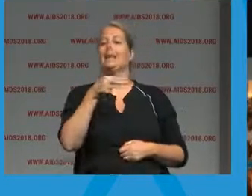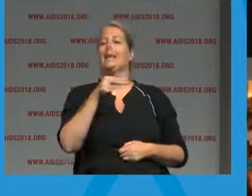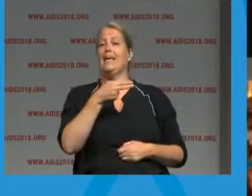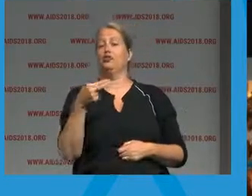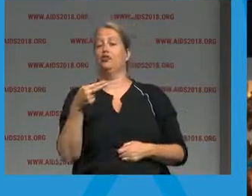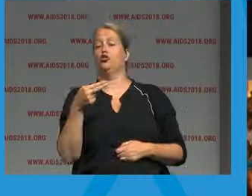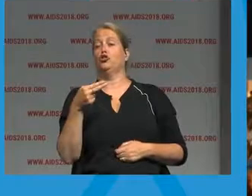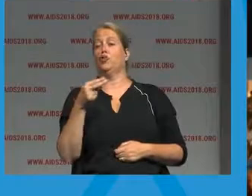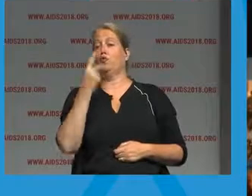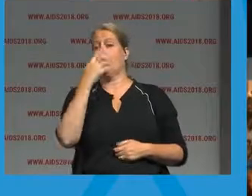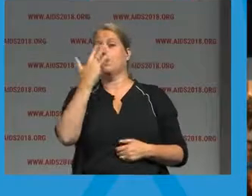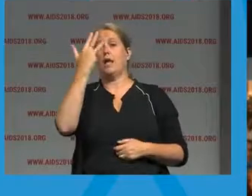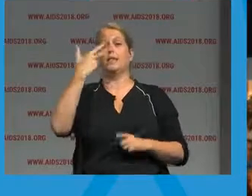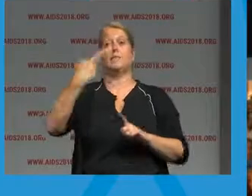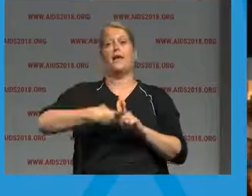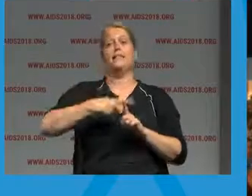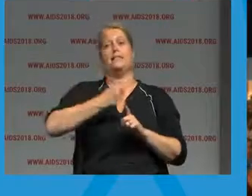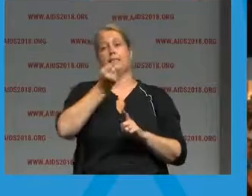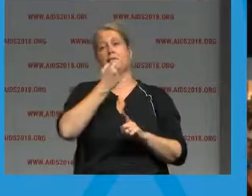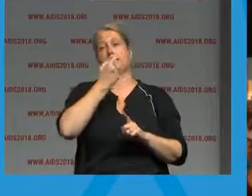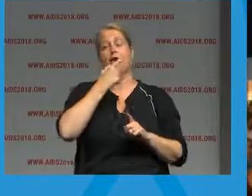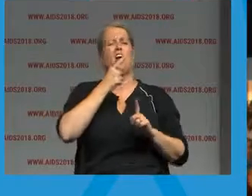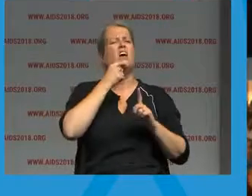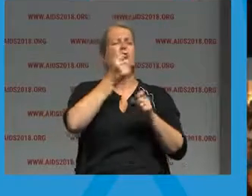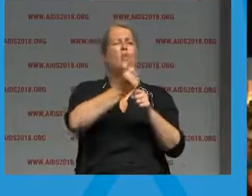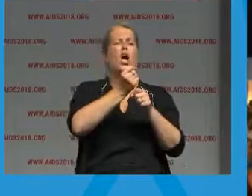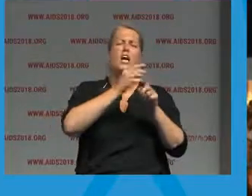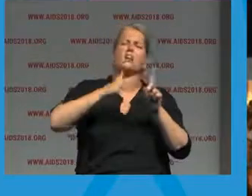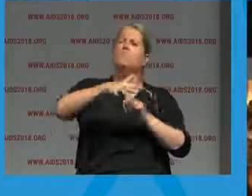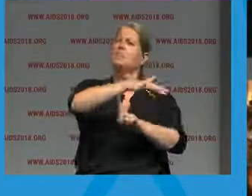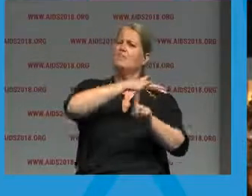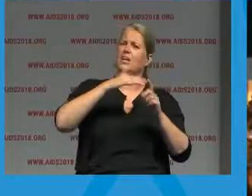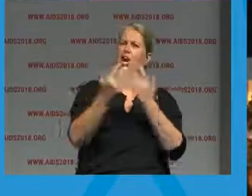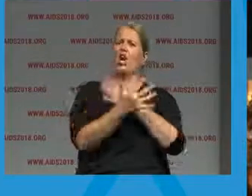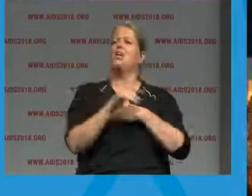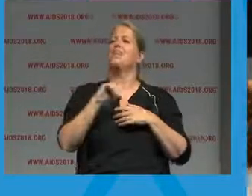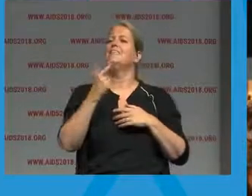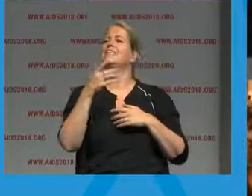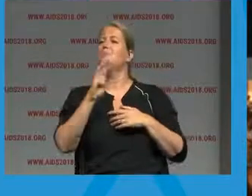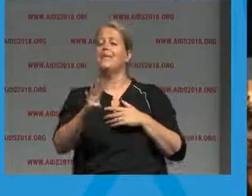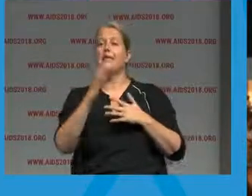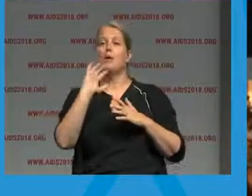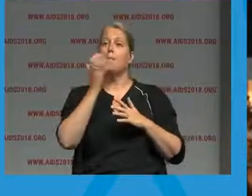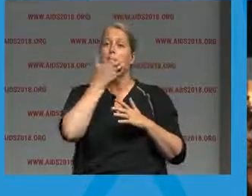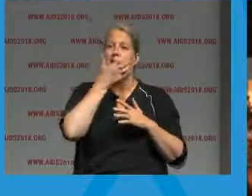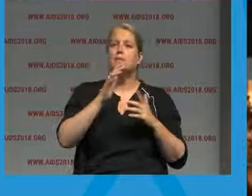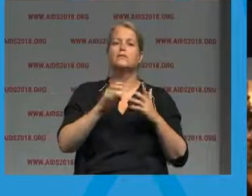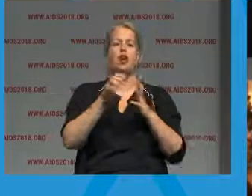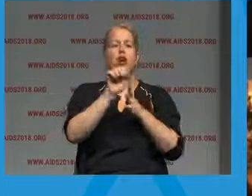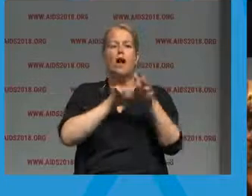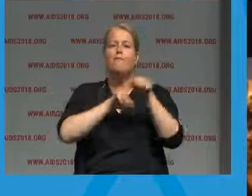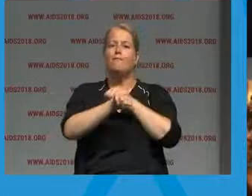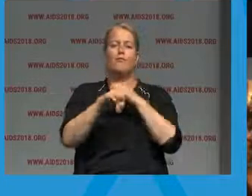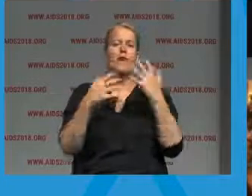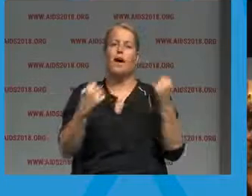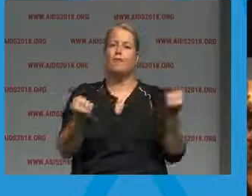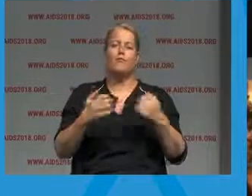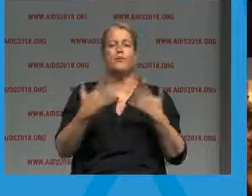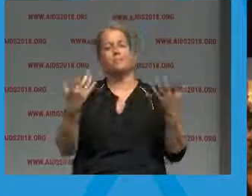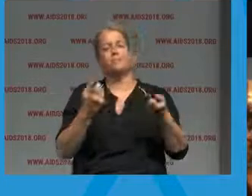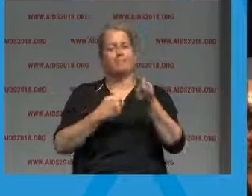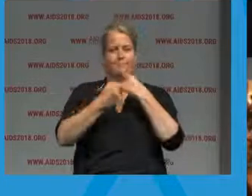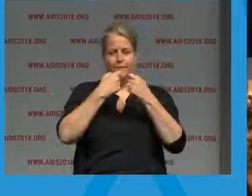I was working in a setting that had a lot of TB, no masks, no gloves. And I wanted to